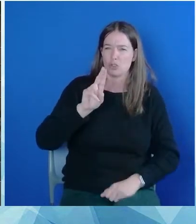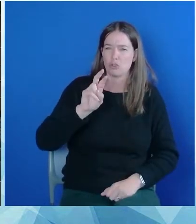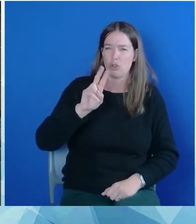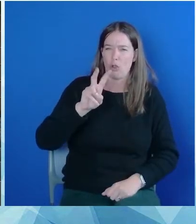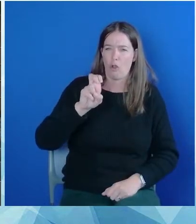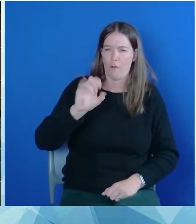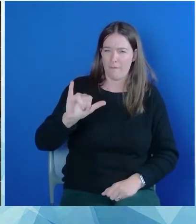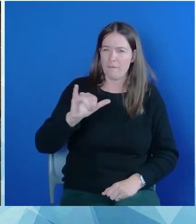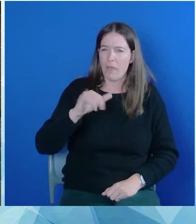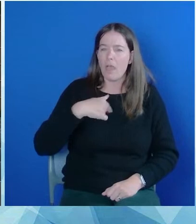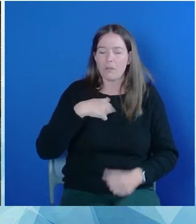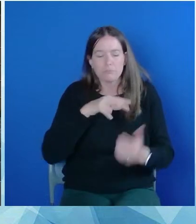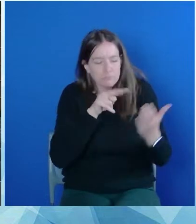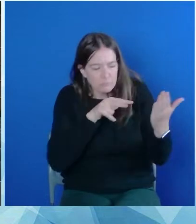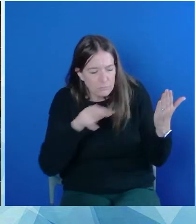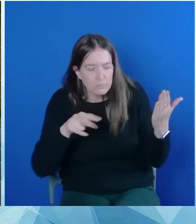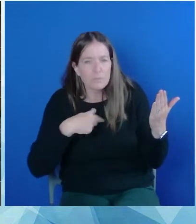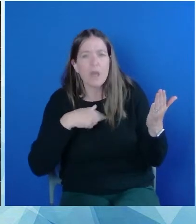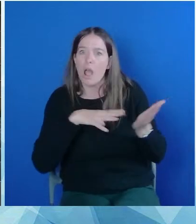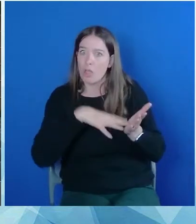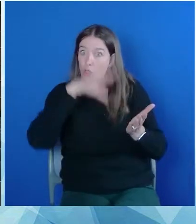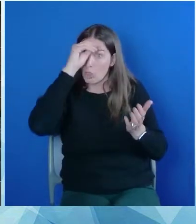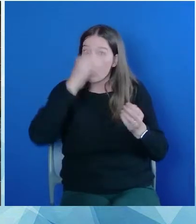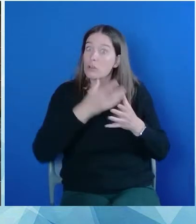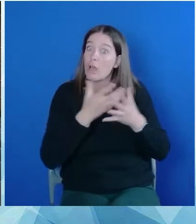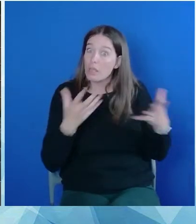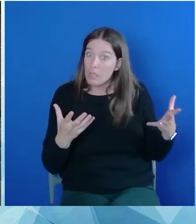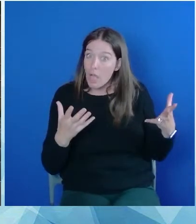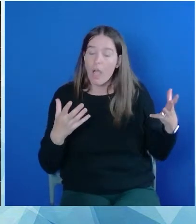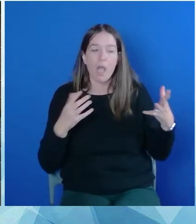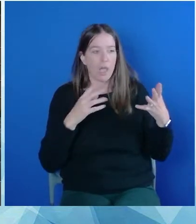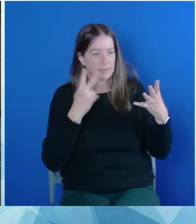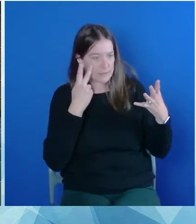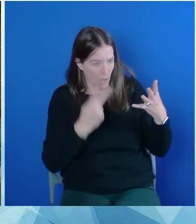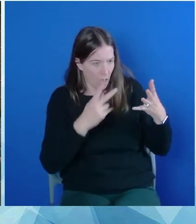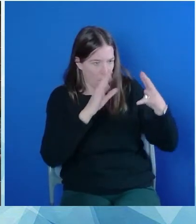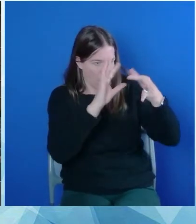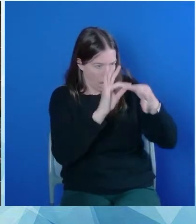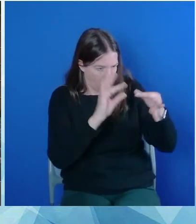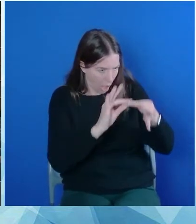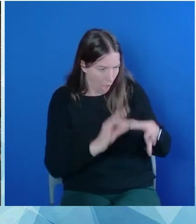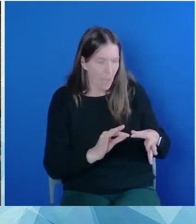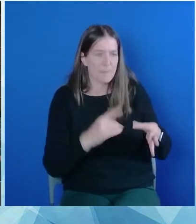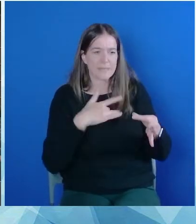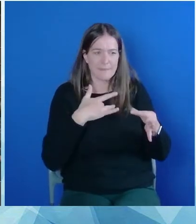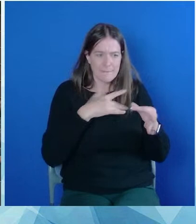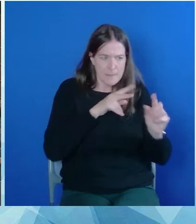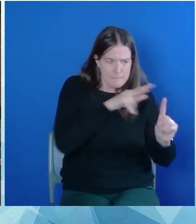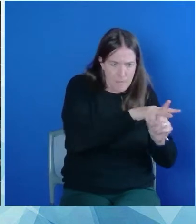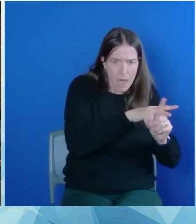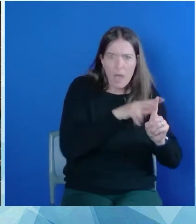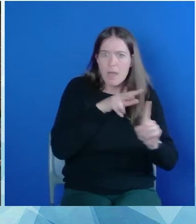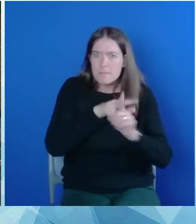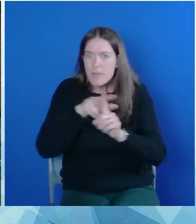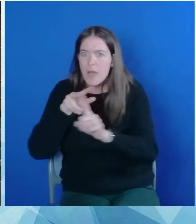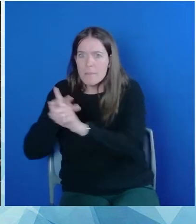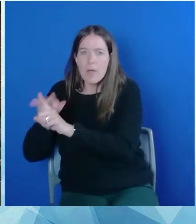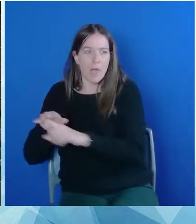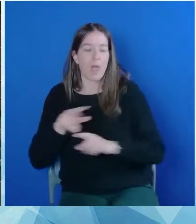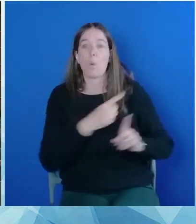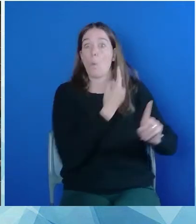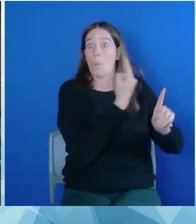buckets that I thought that the comments fell into. And certainly one of those overarching buckets was